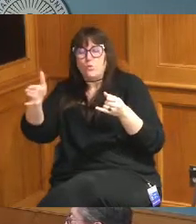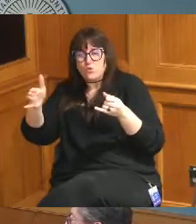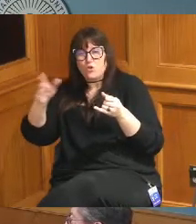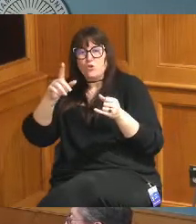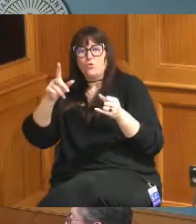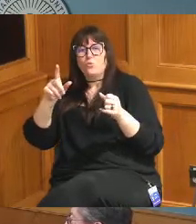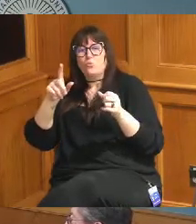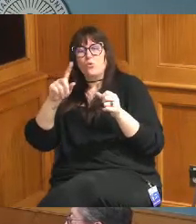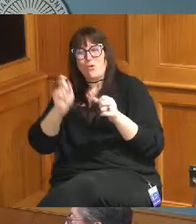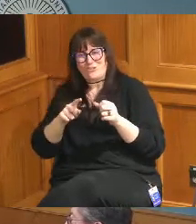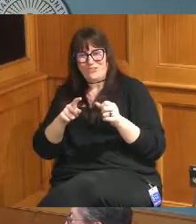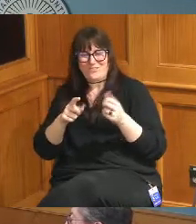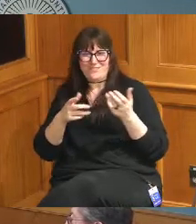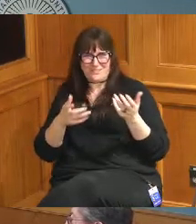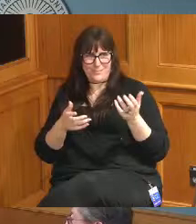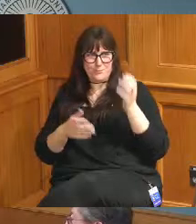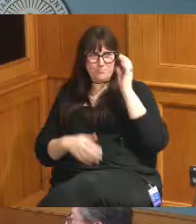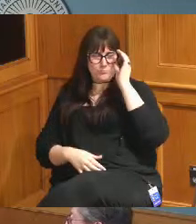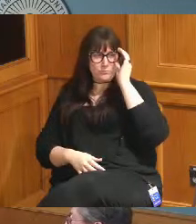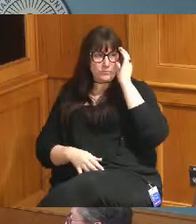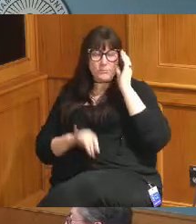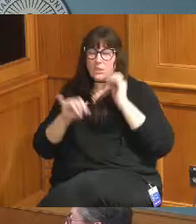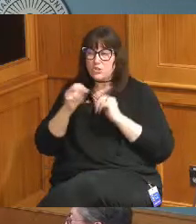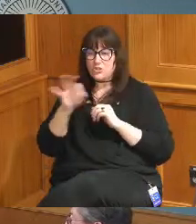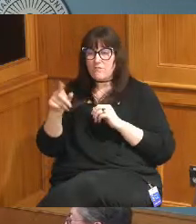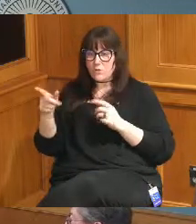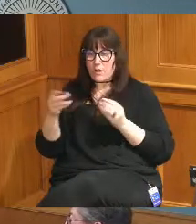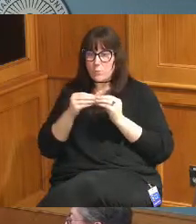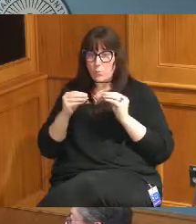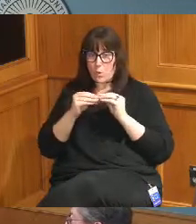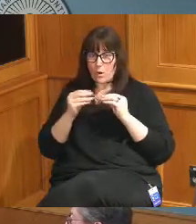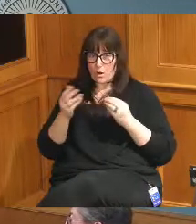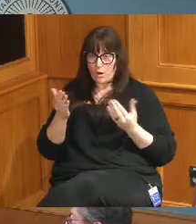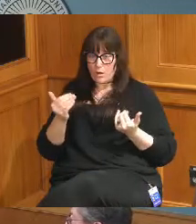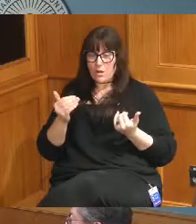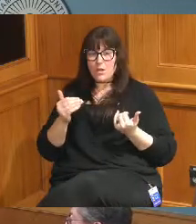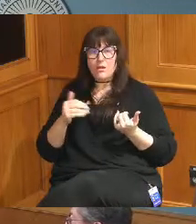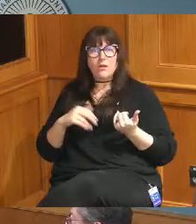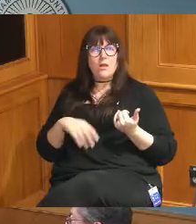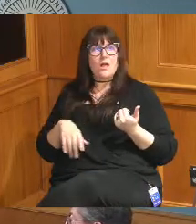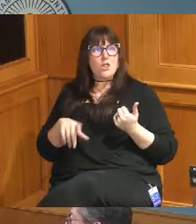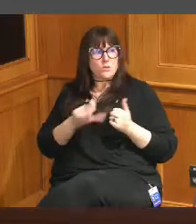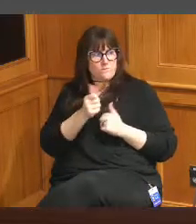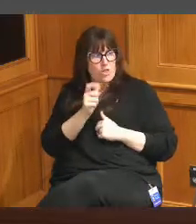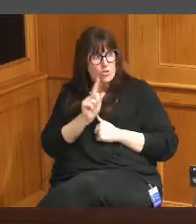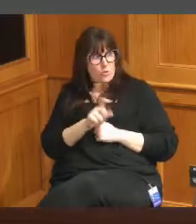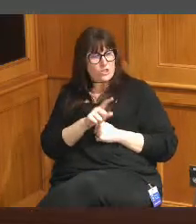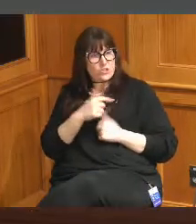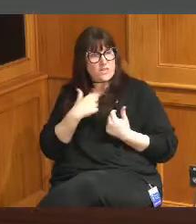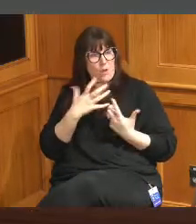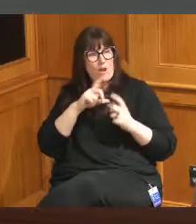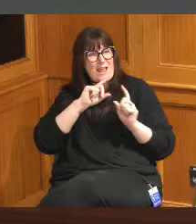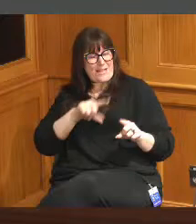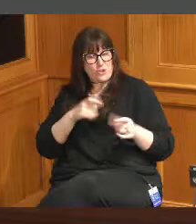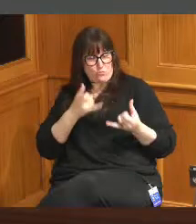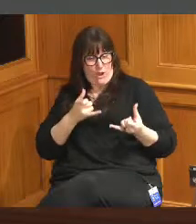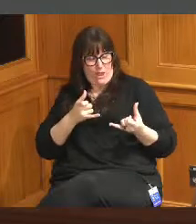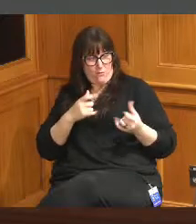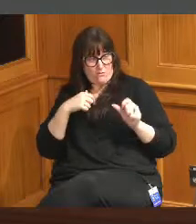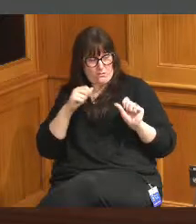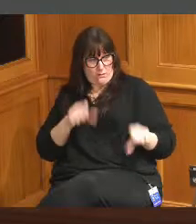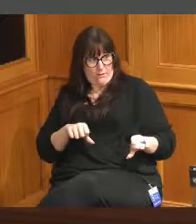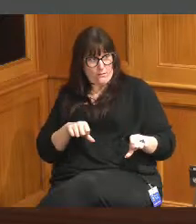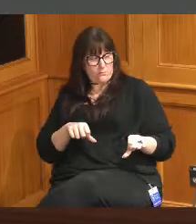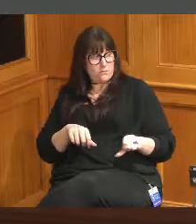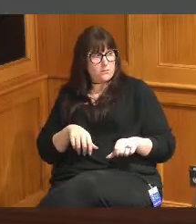additional questions. Okay. All right. Jeff, do you have additional items? Yeah, well, there are a couple other questions that I'll answer what I can today. I do